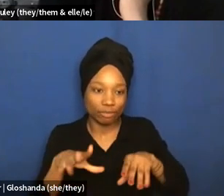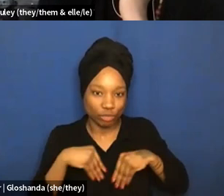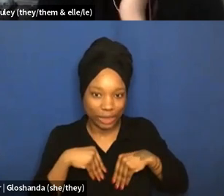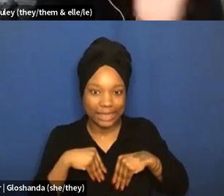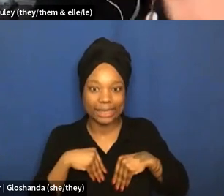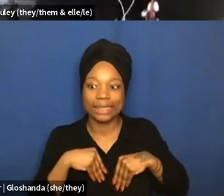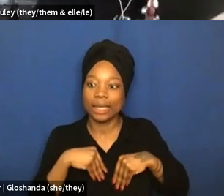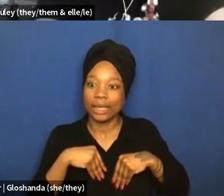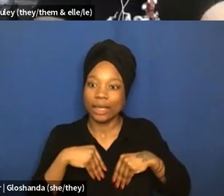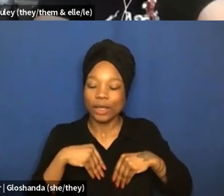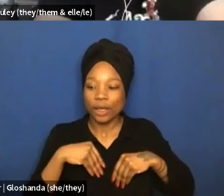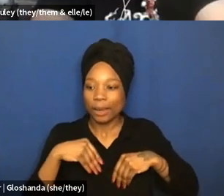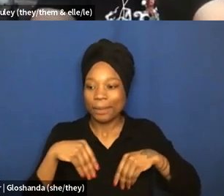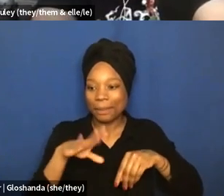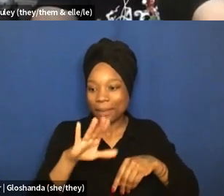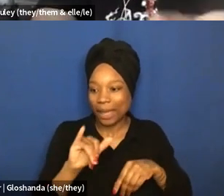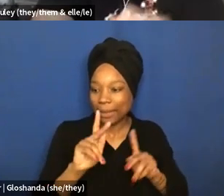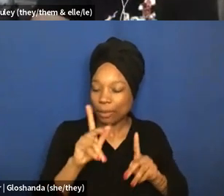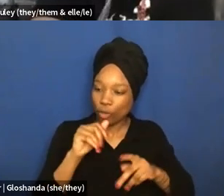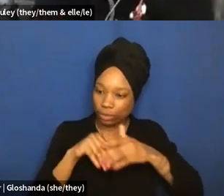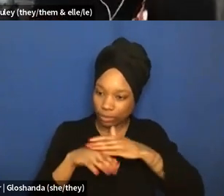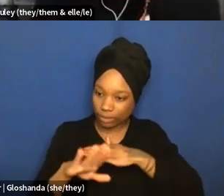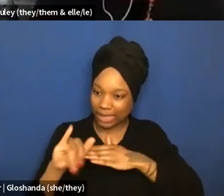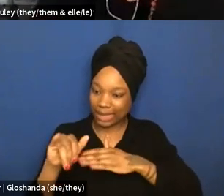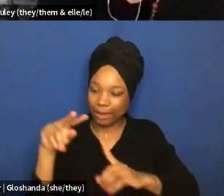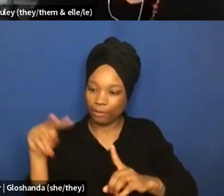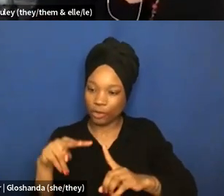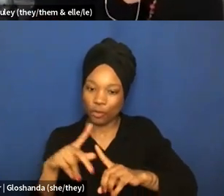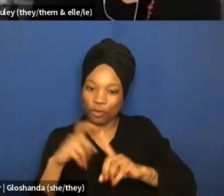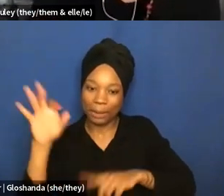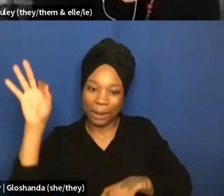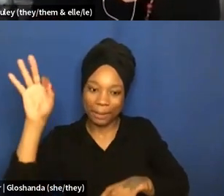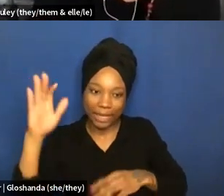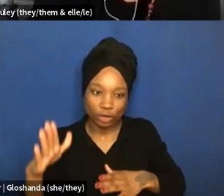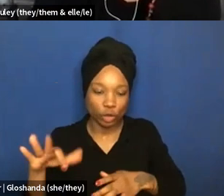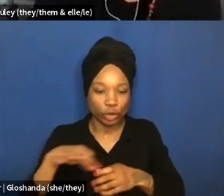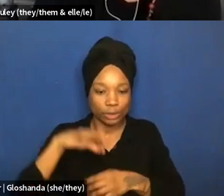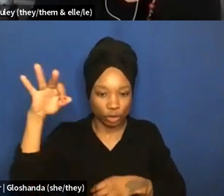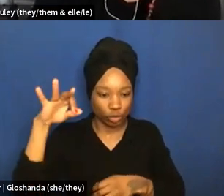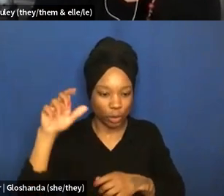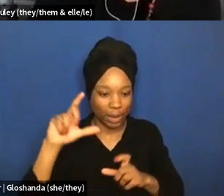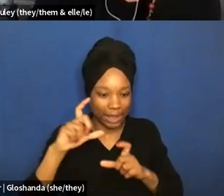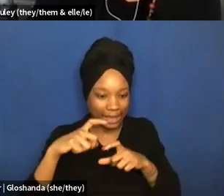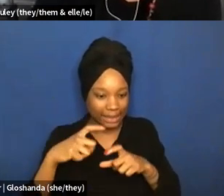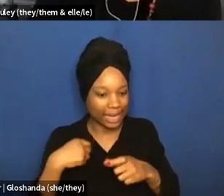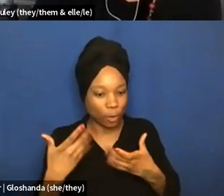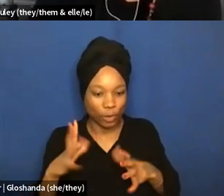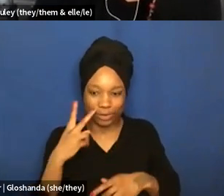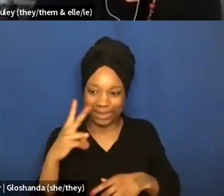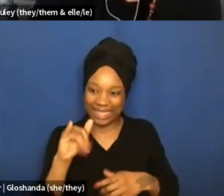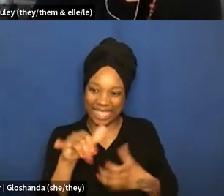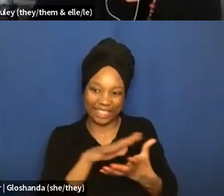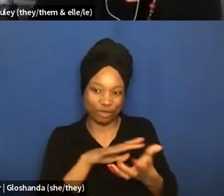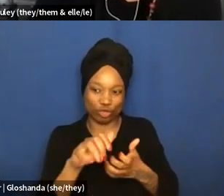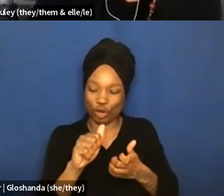care lens. And I don't wanna see it destroyed by our work elsewhere, but we